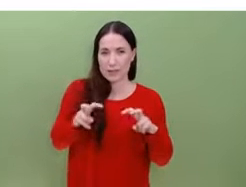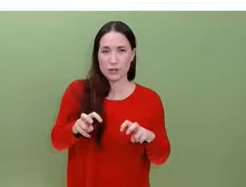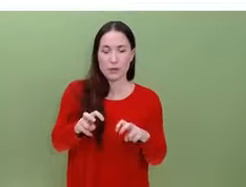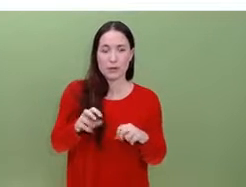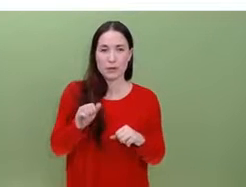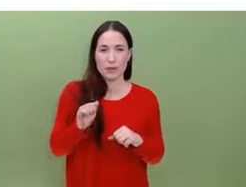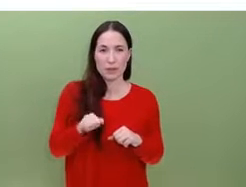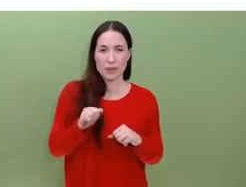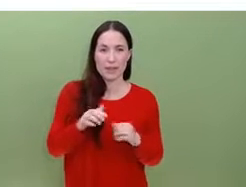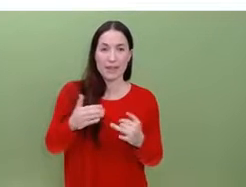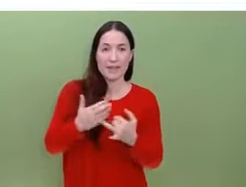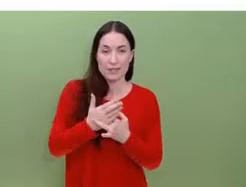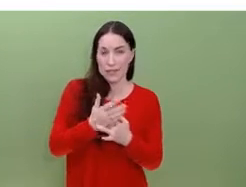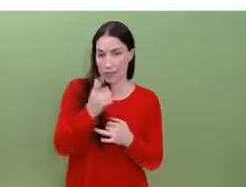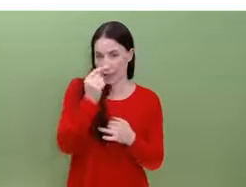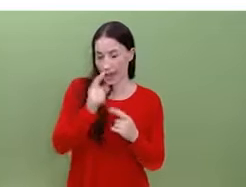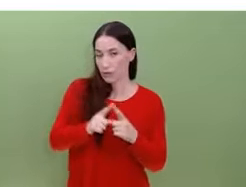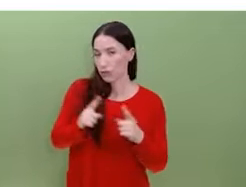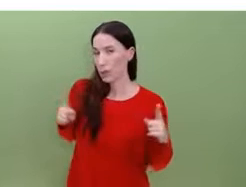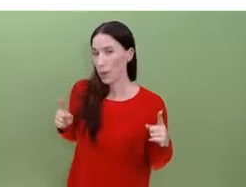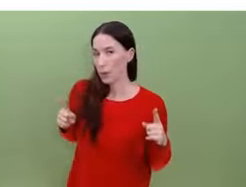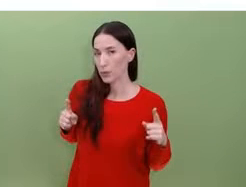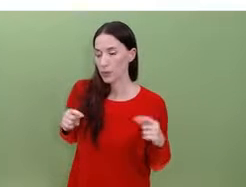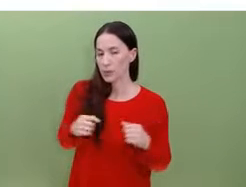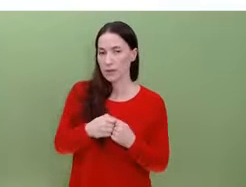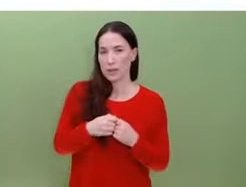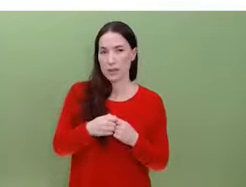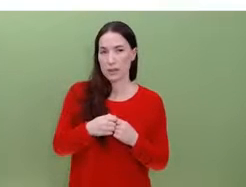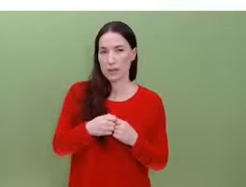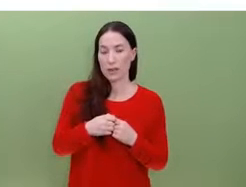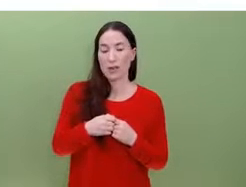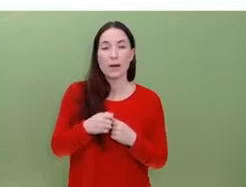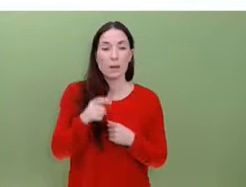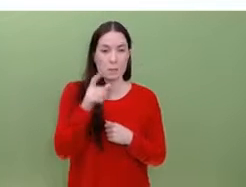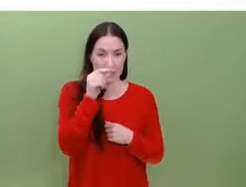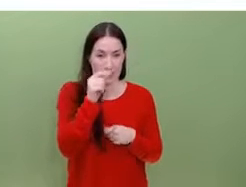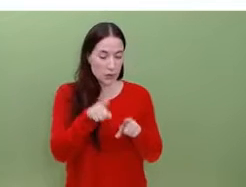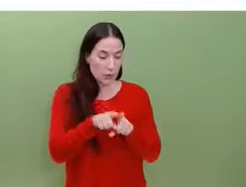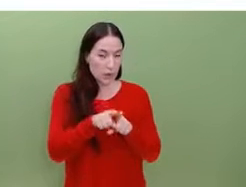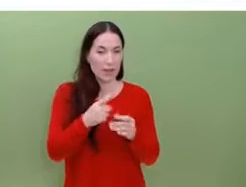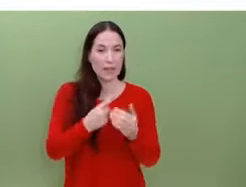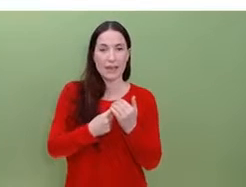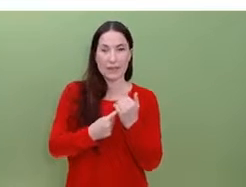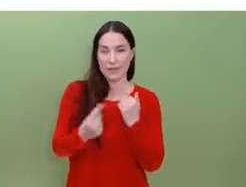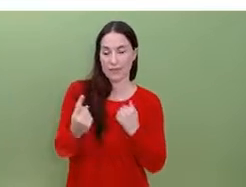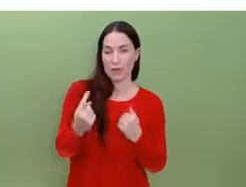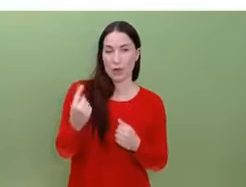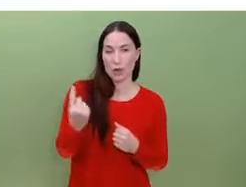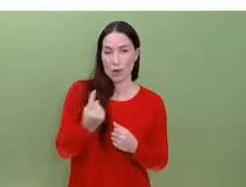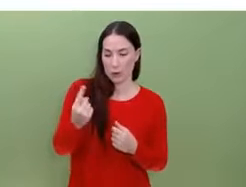can be delivered remotely, and also probably they can be delivered remotely with individuals who otherwise we